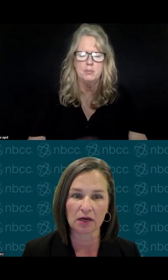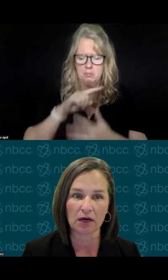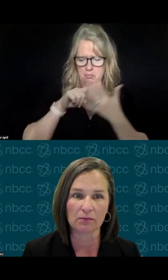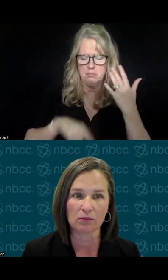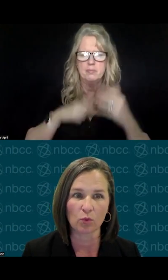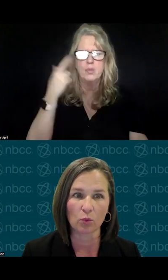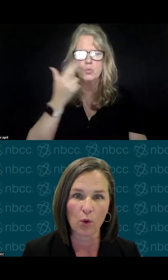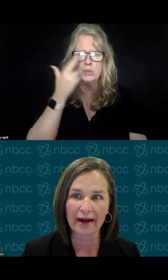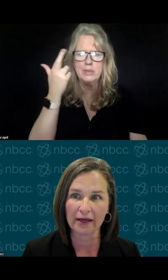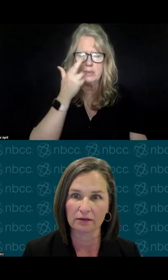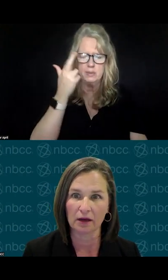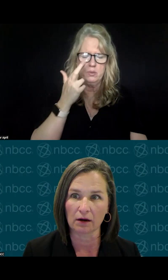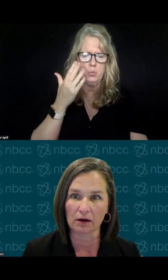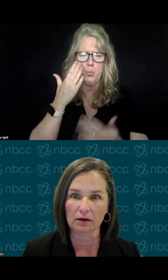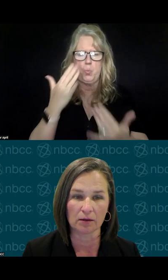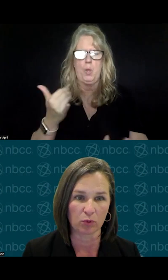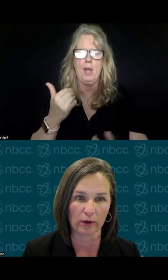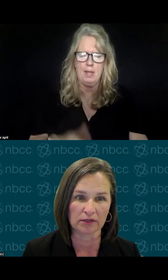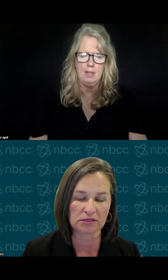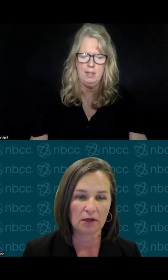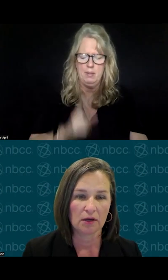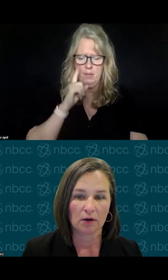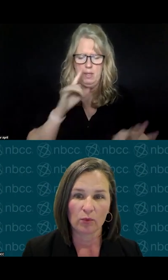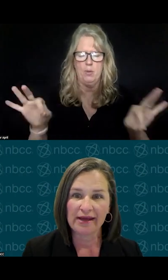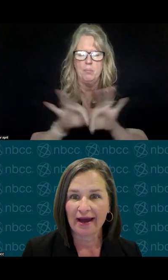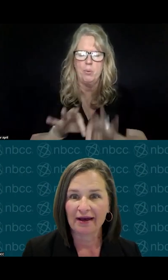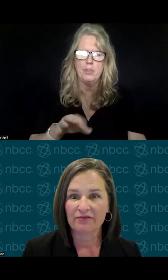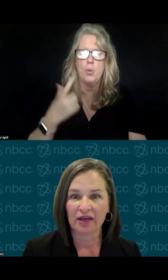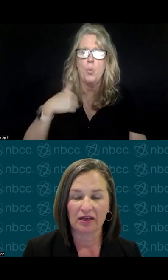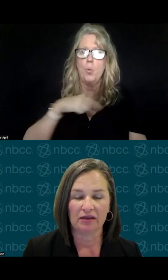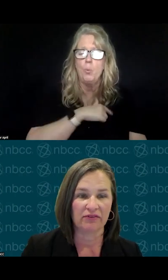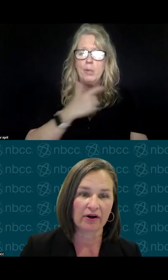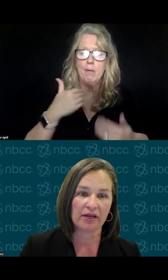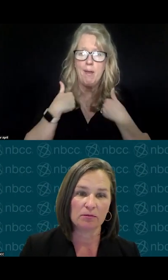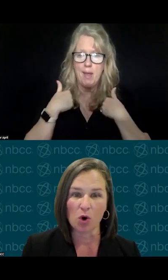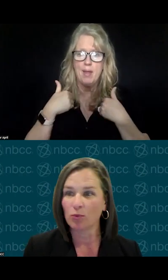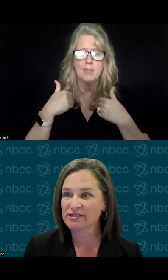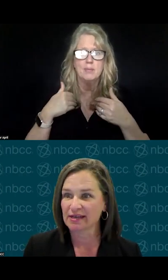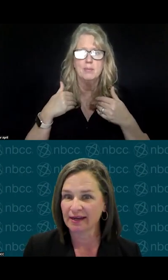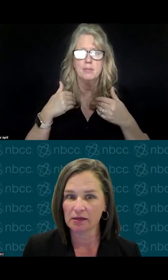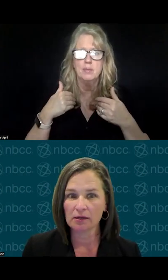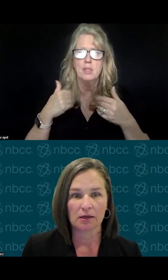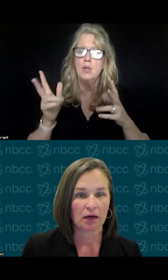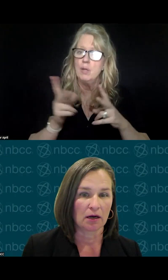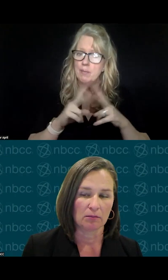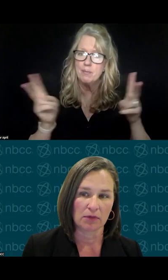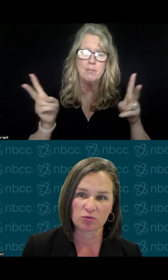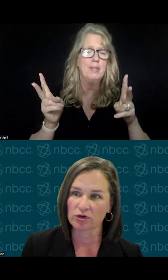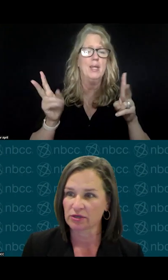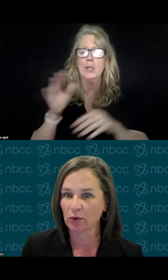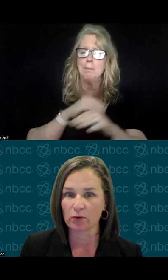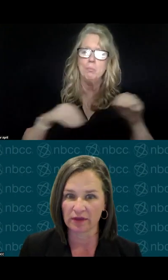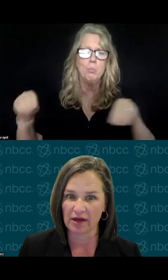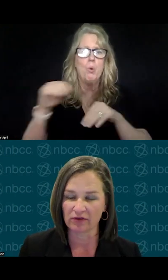reasons why they are important. We have a very mobile society, much